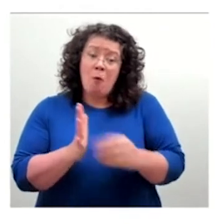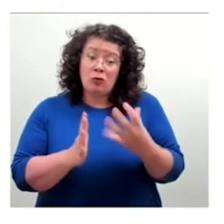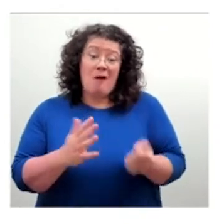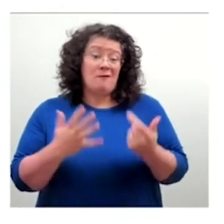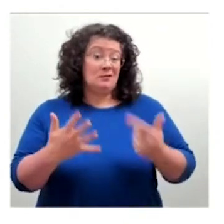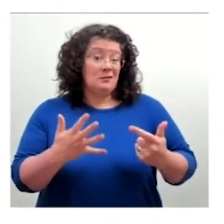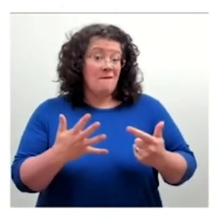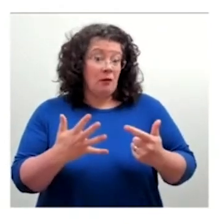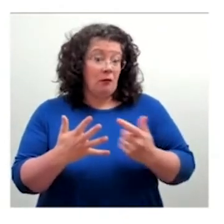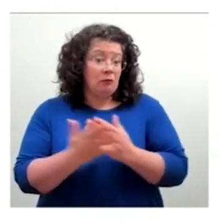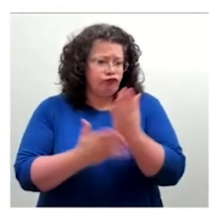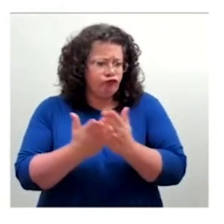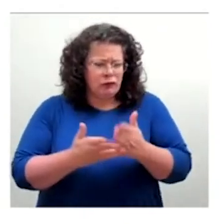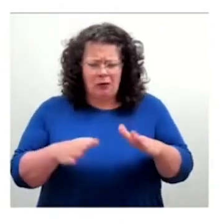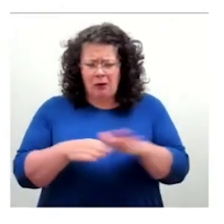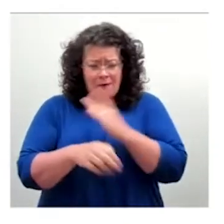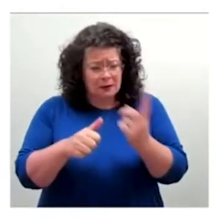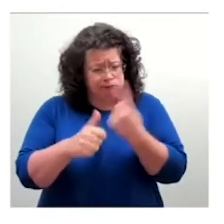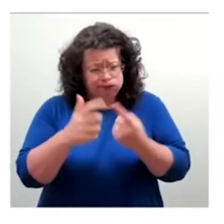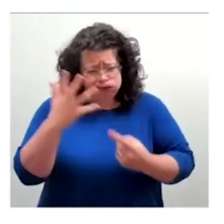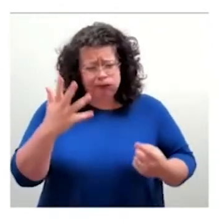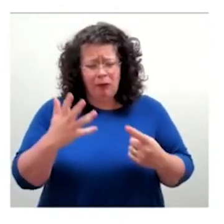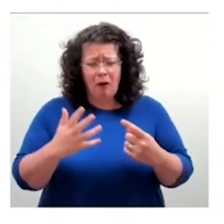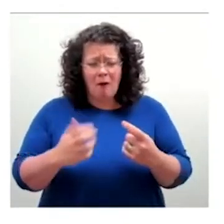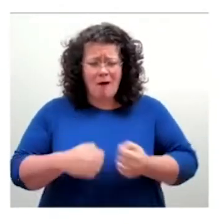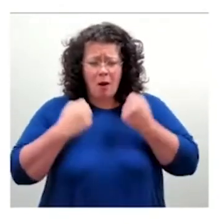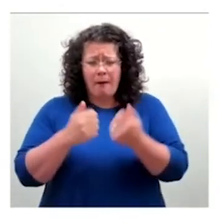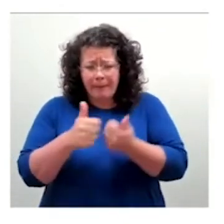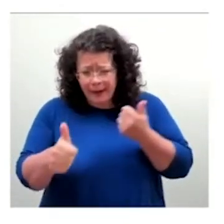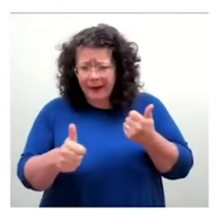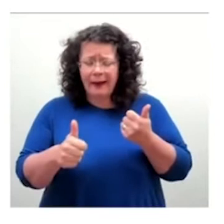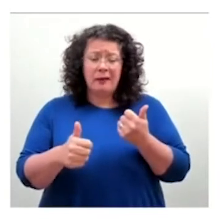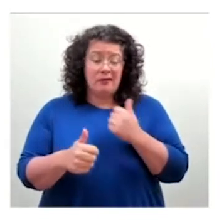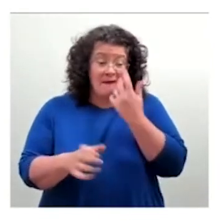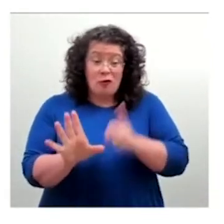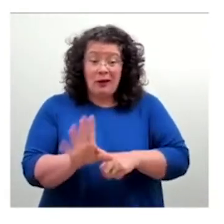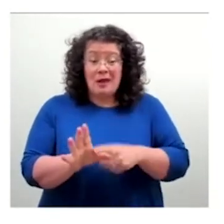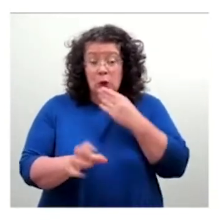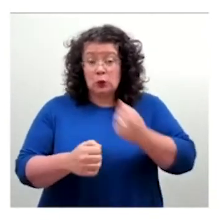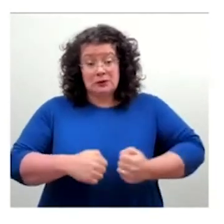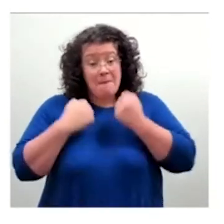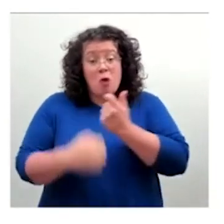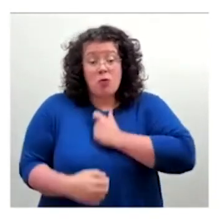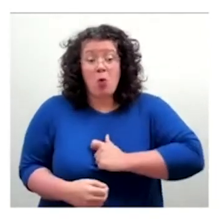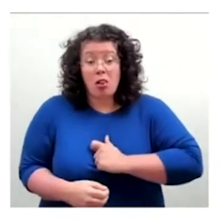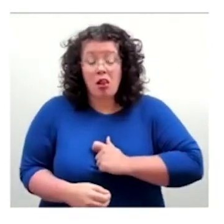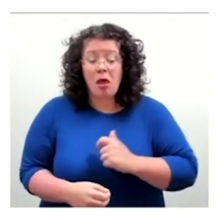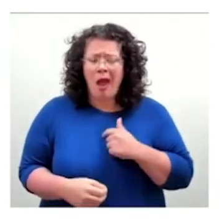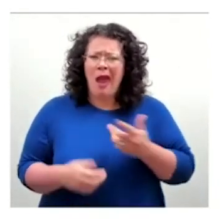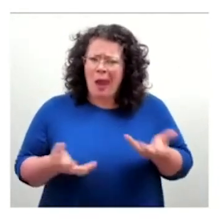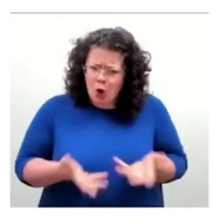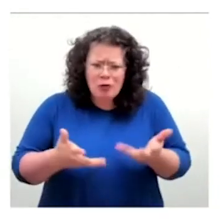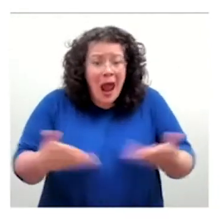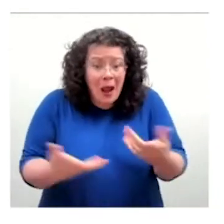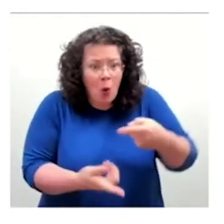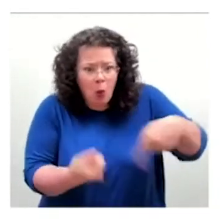your roles, to think about how mature is your company, your organization, your business, and